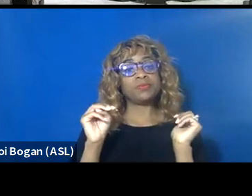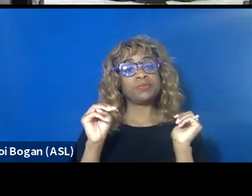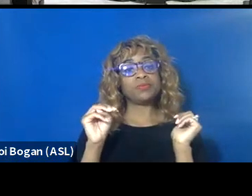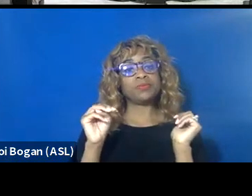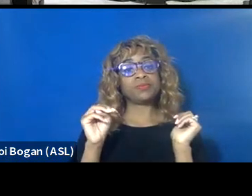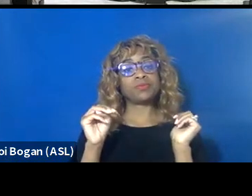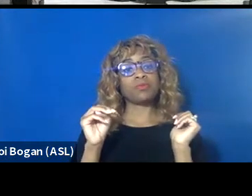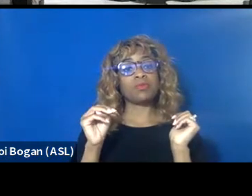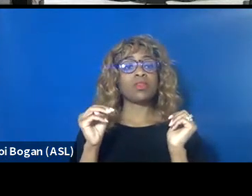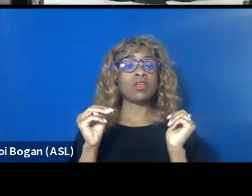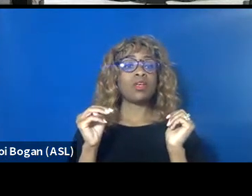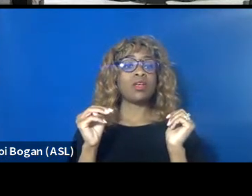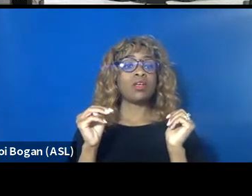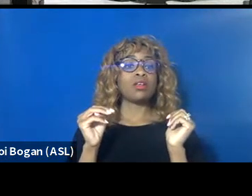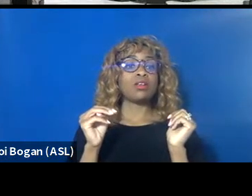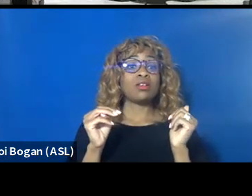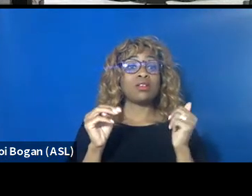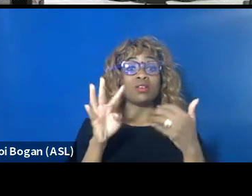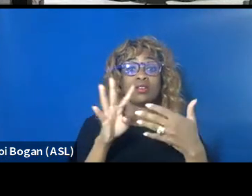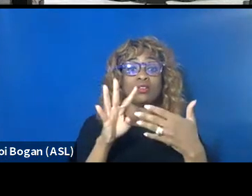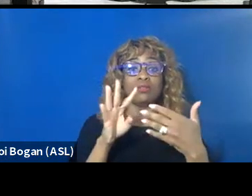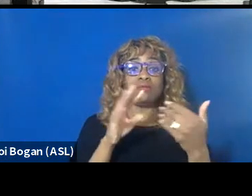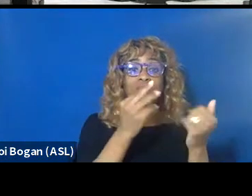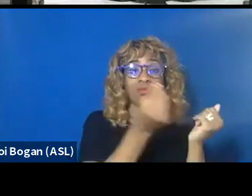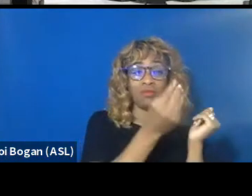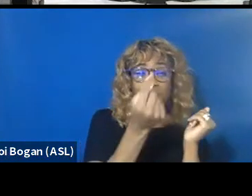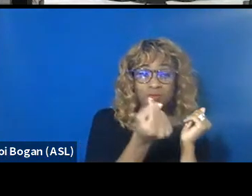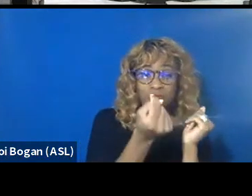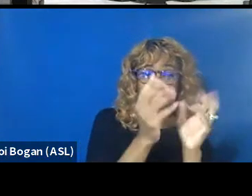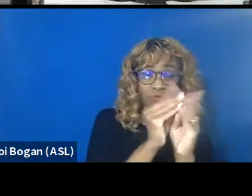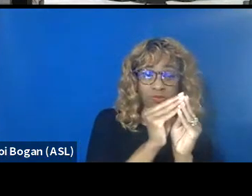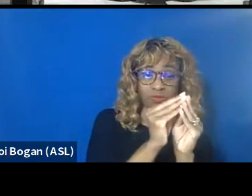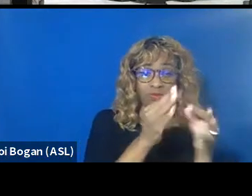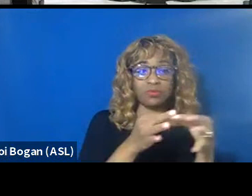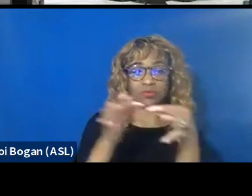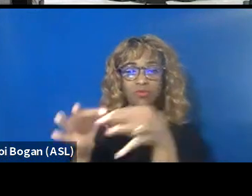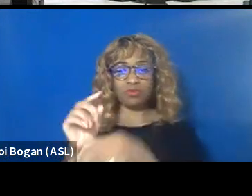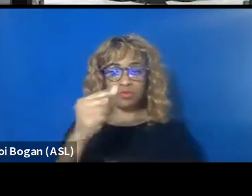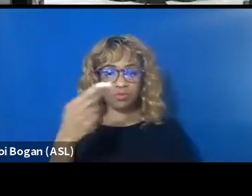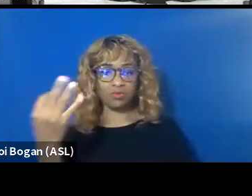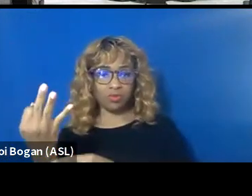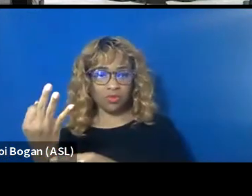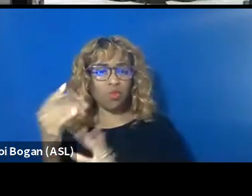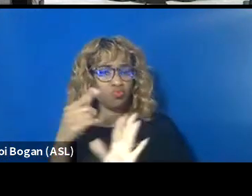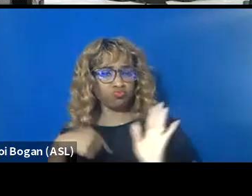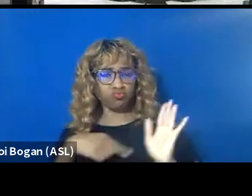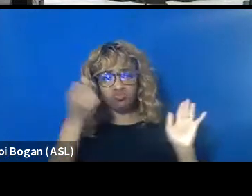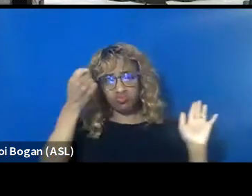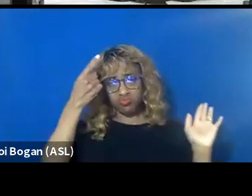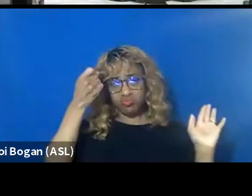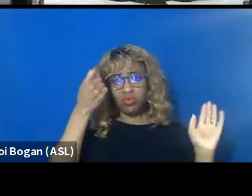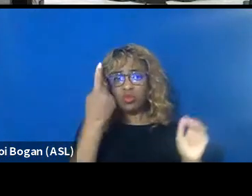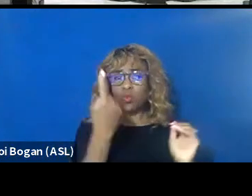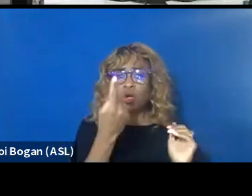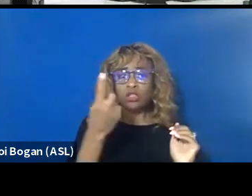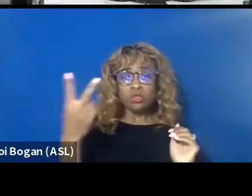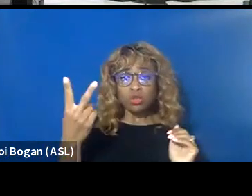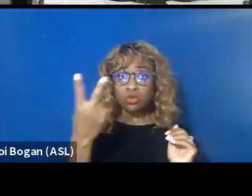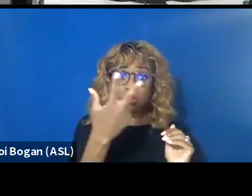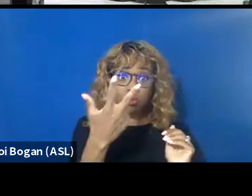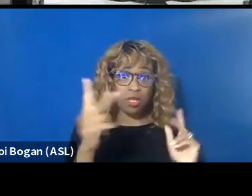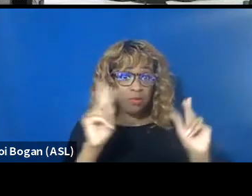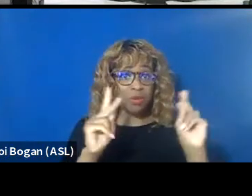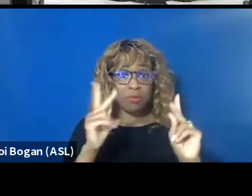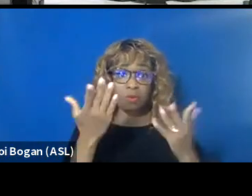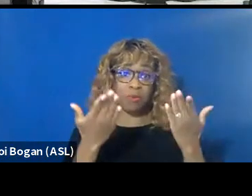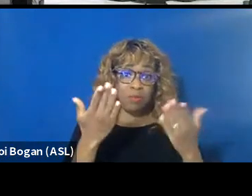That we move the schedule from Monday to Tuesday back to Thursday and Friday, knowing well that 1 or 2 or 3 people may